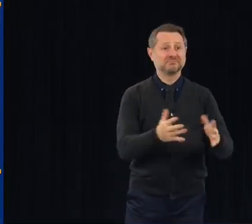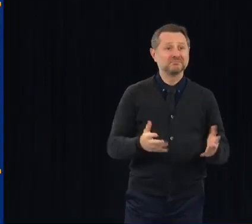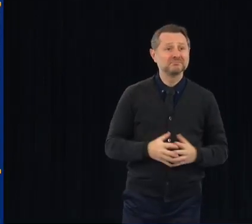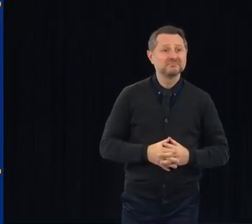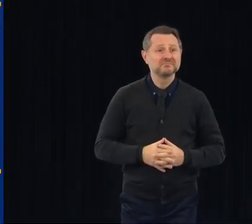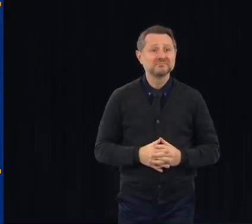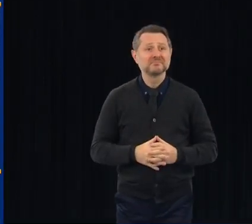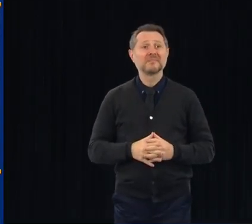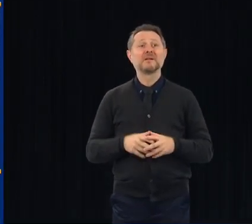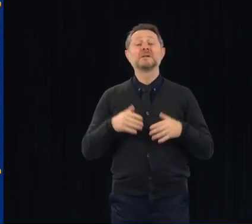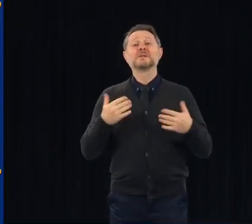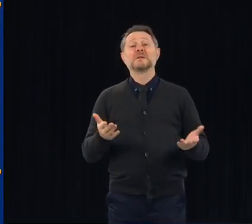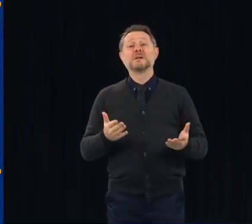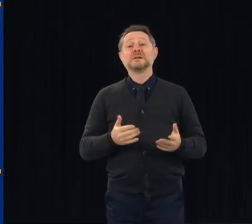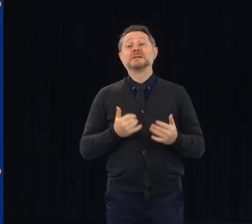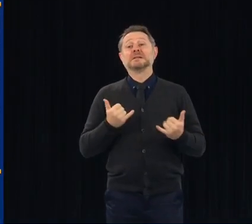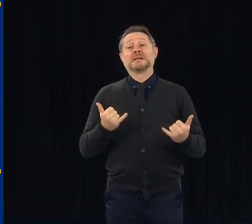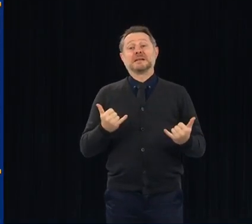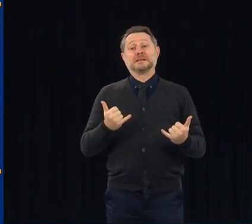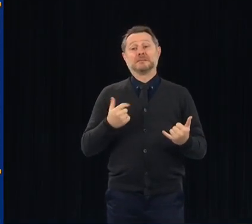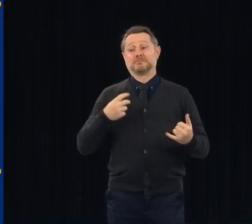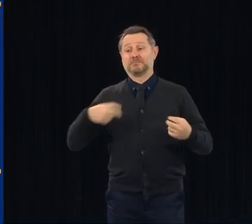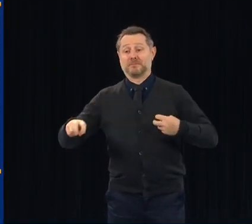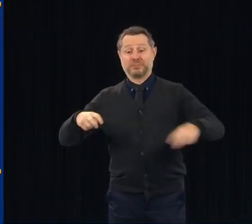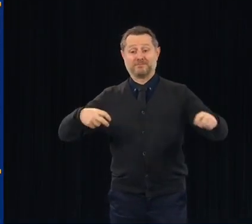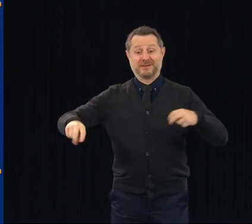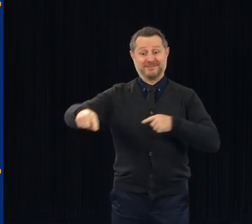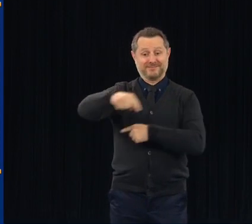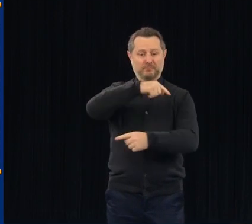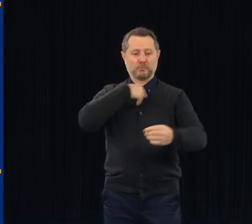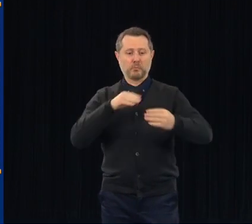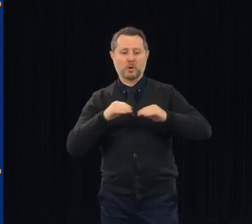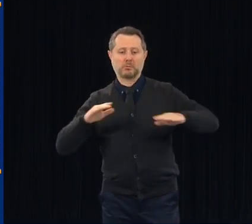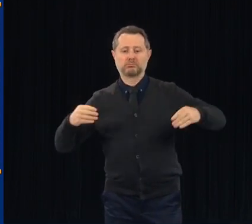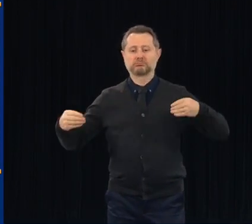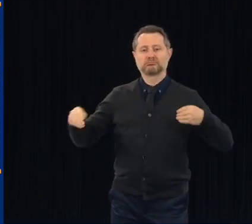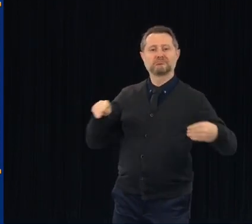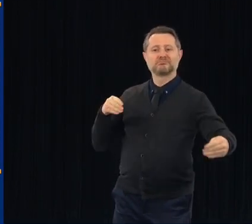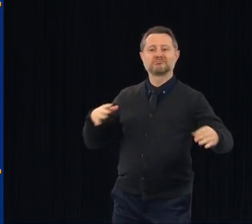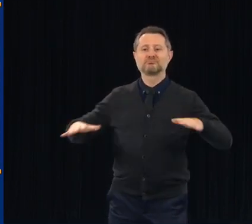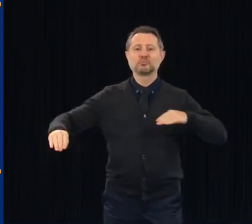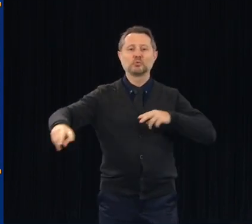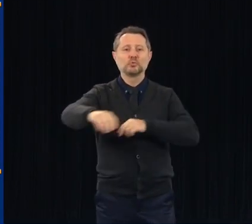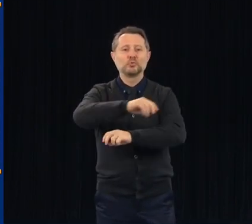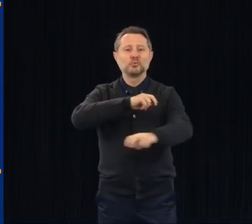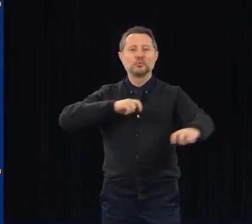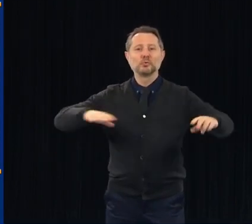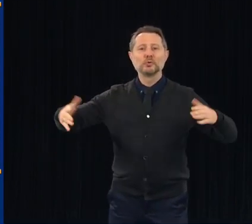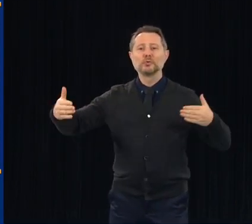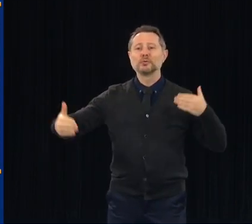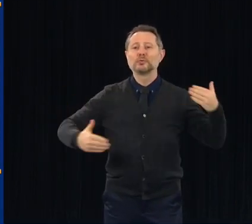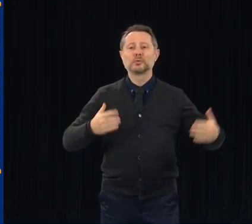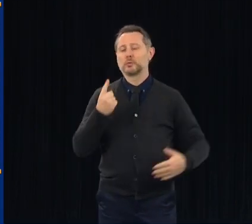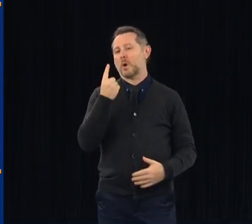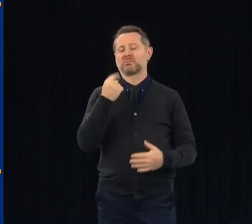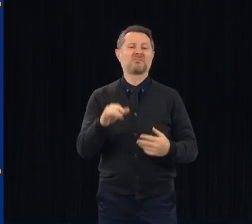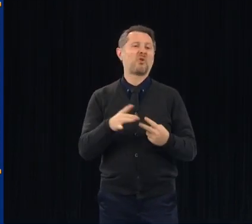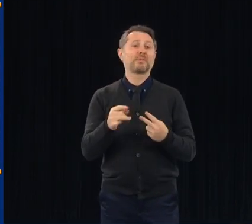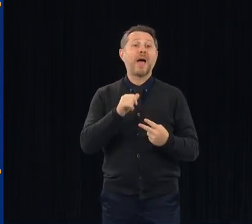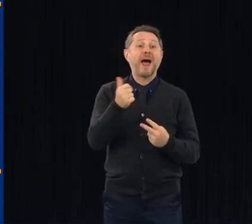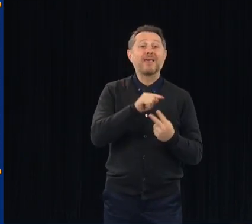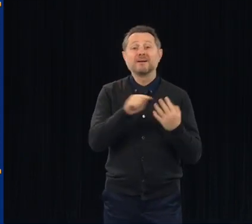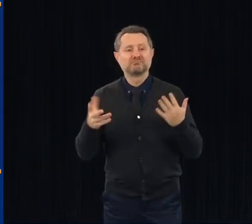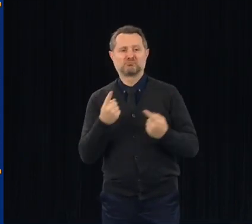that rolling deployment, that flexibility, there is no other way to do that, to do this on the state